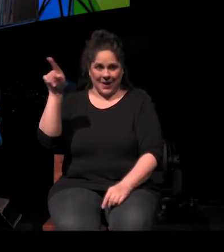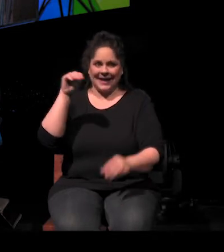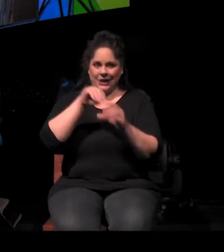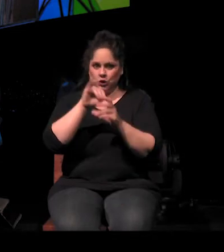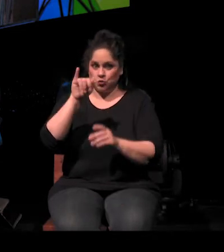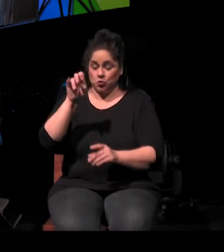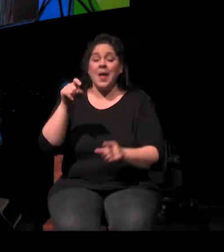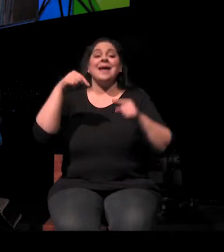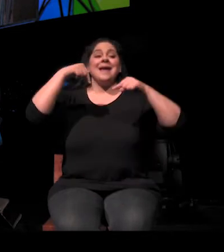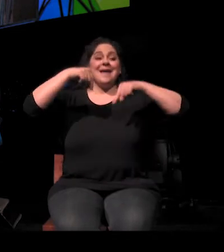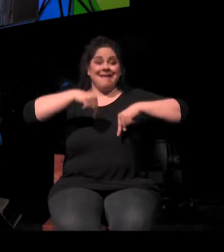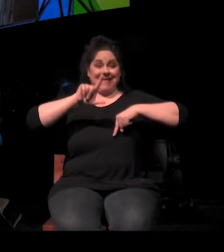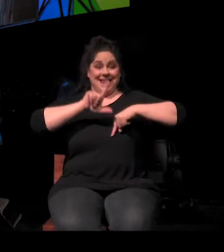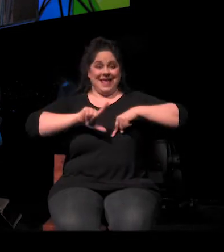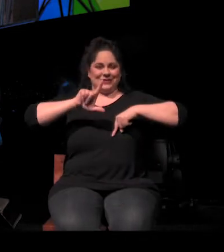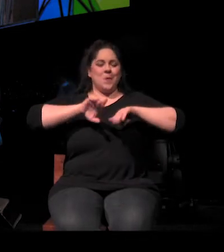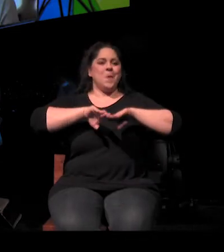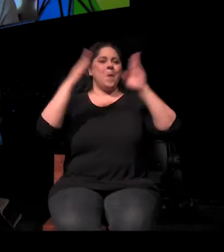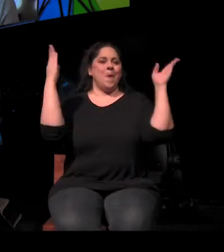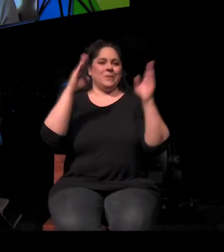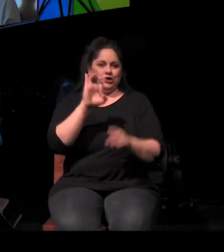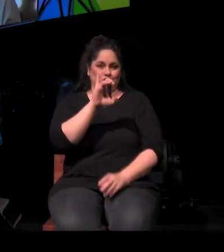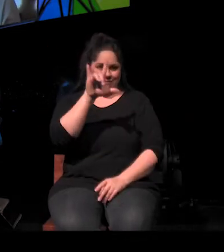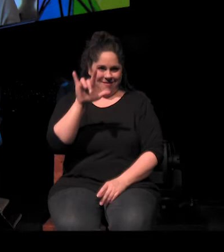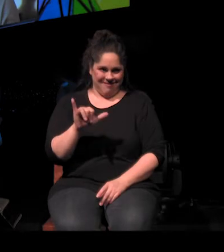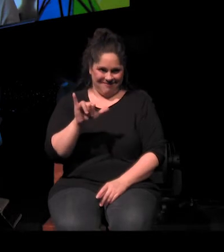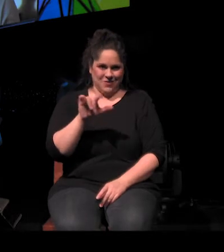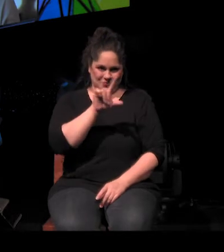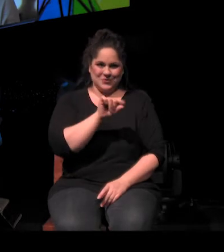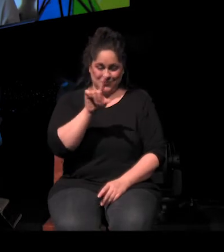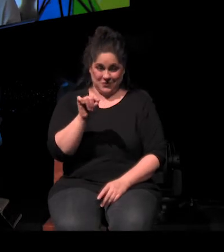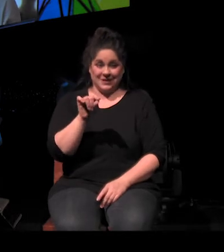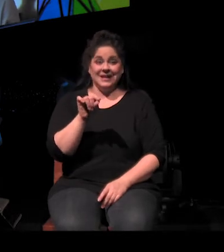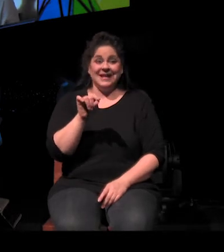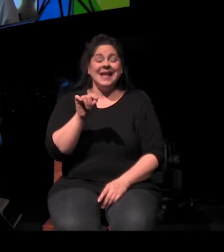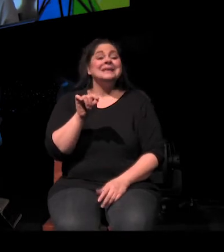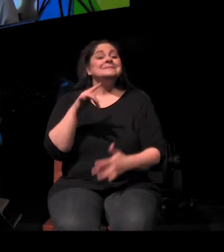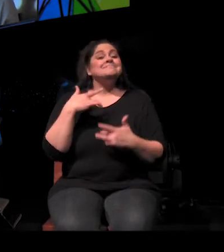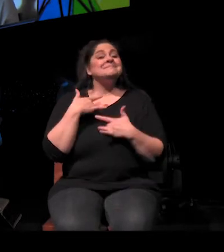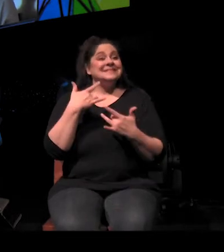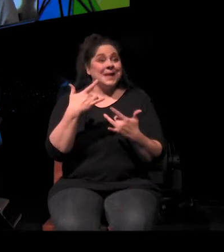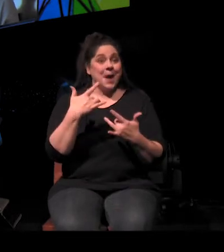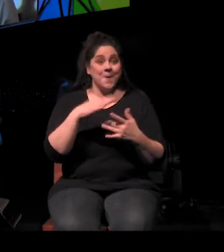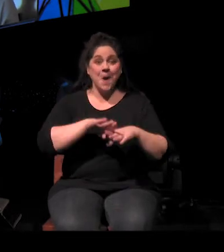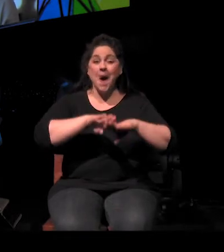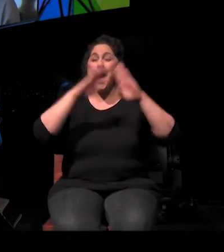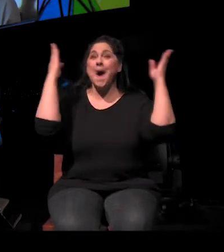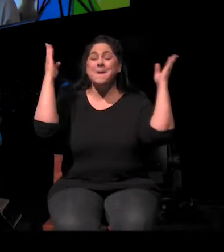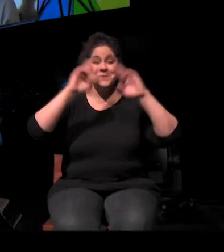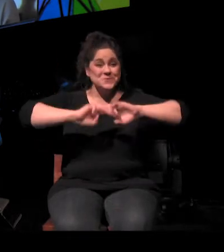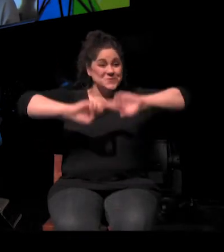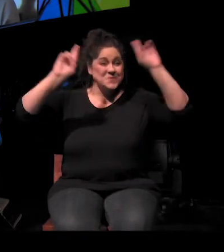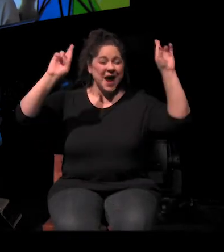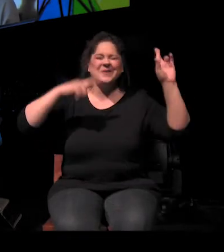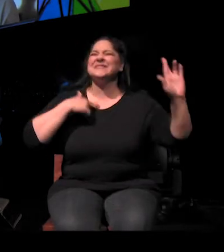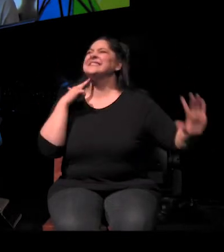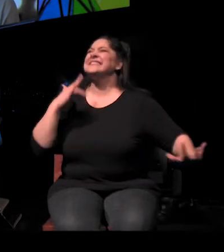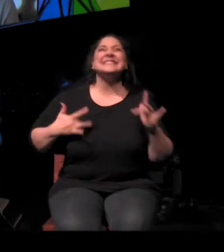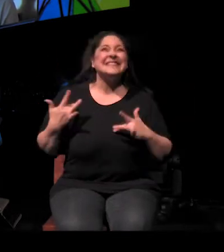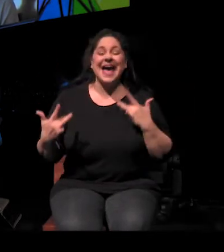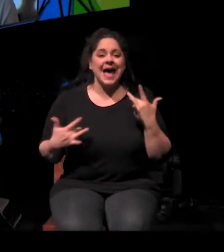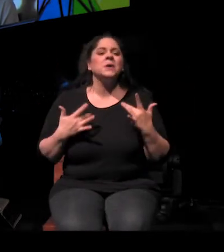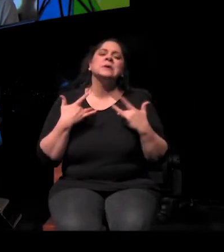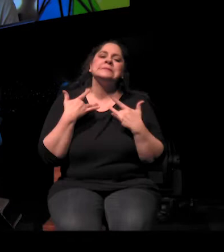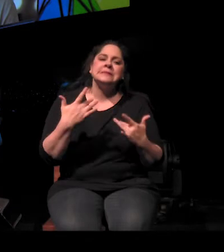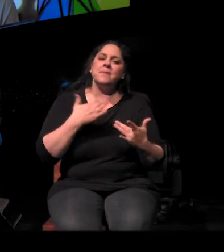here in July. And normally, we get so excited when we can open our doors, because we're always closed every year,